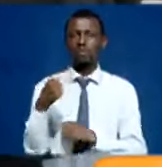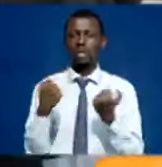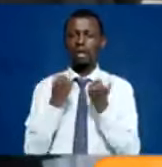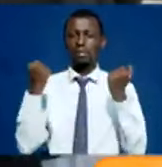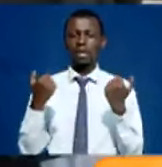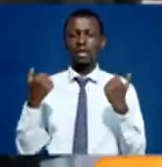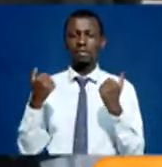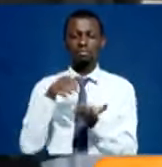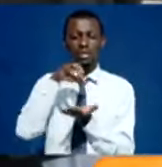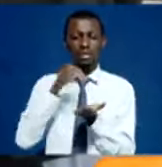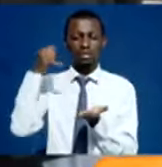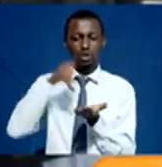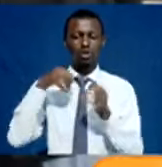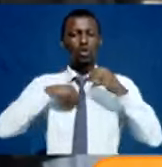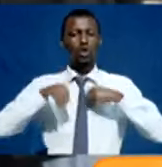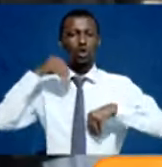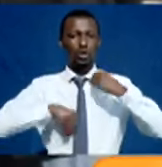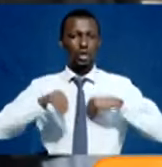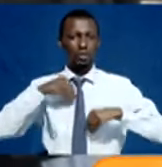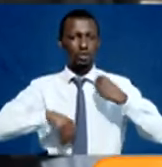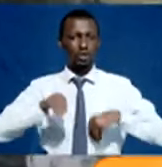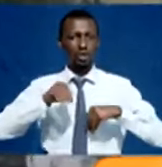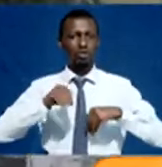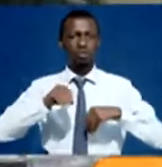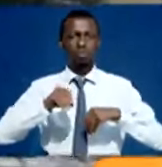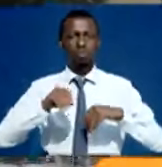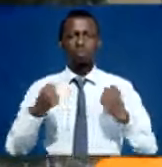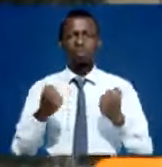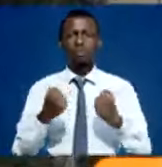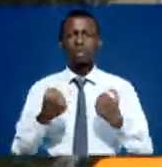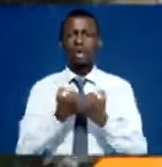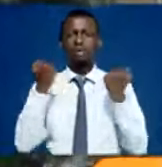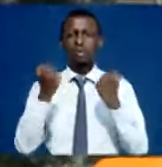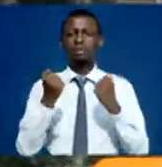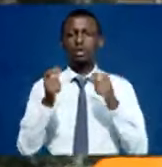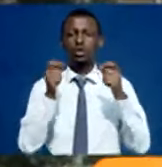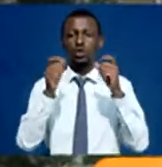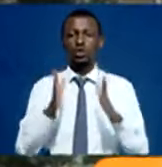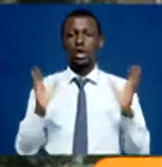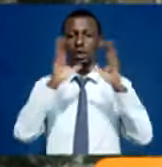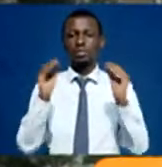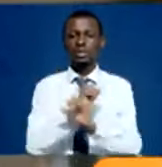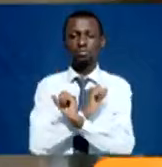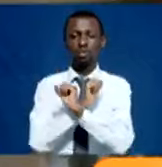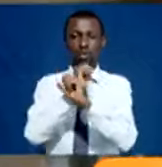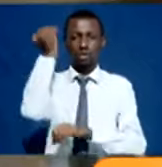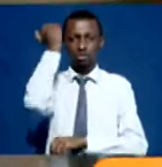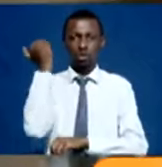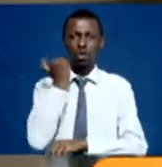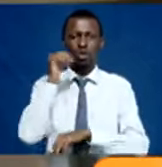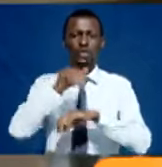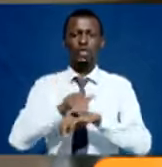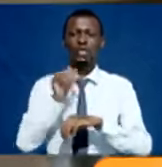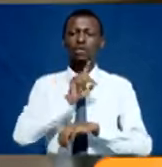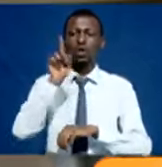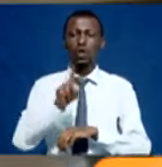and corruption. Nyakang’o is a beneficiary of court protection after securing similar orders that run until May 2024 in